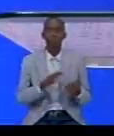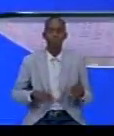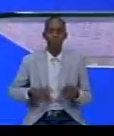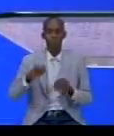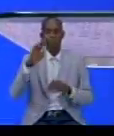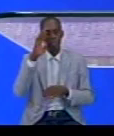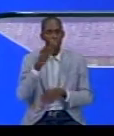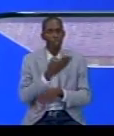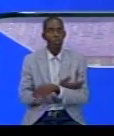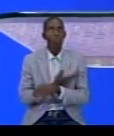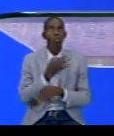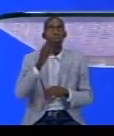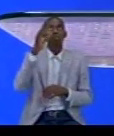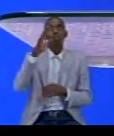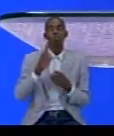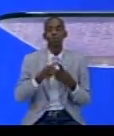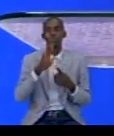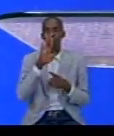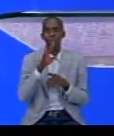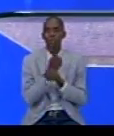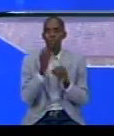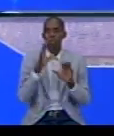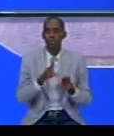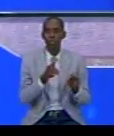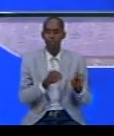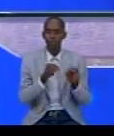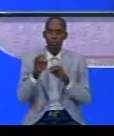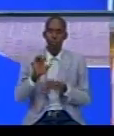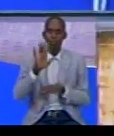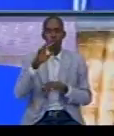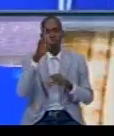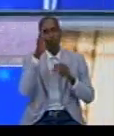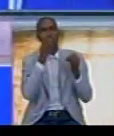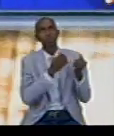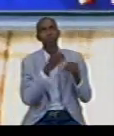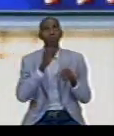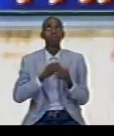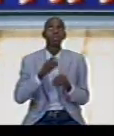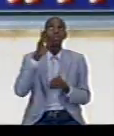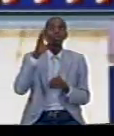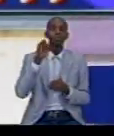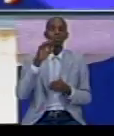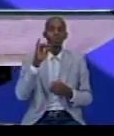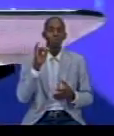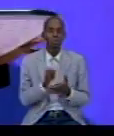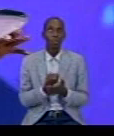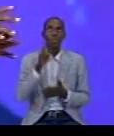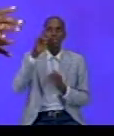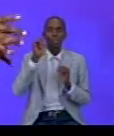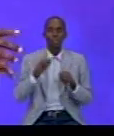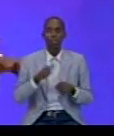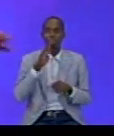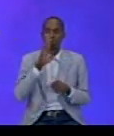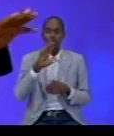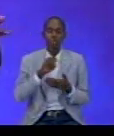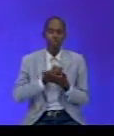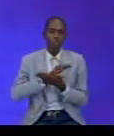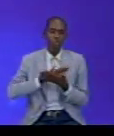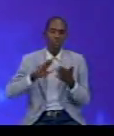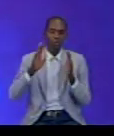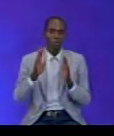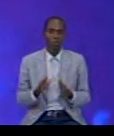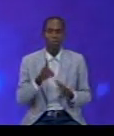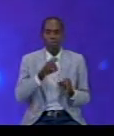of God, to be your Savior. You put your trust in him so that he can be your sanctifier. You put